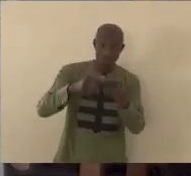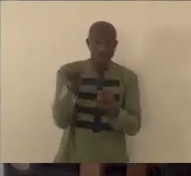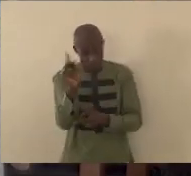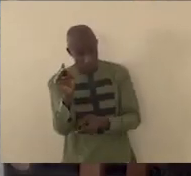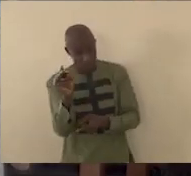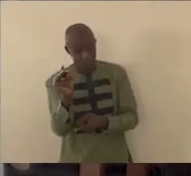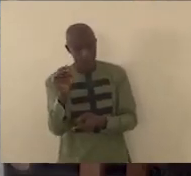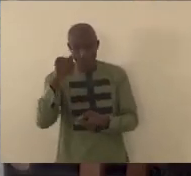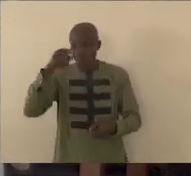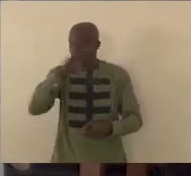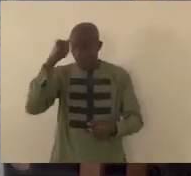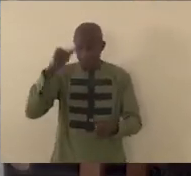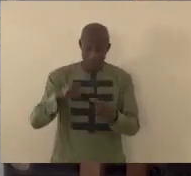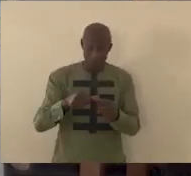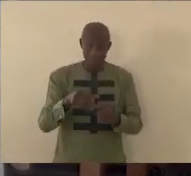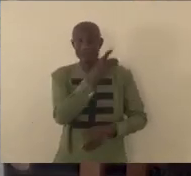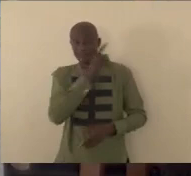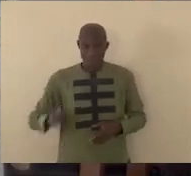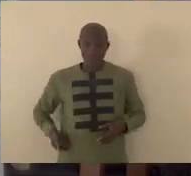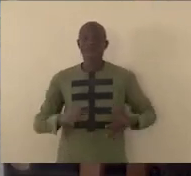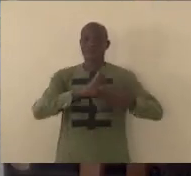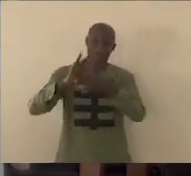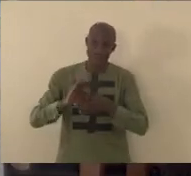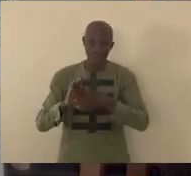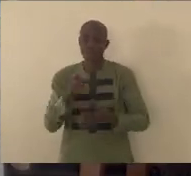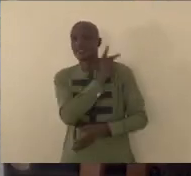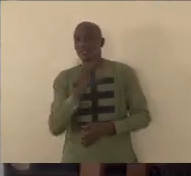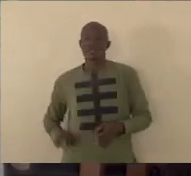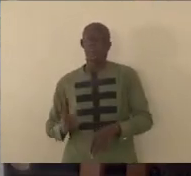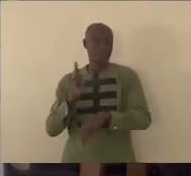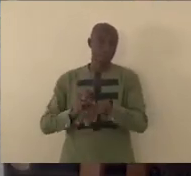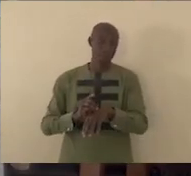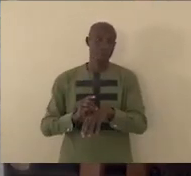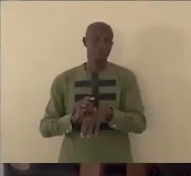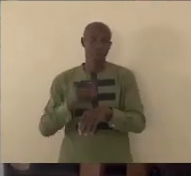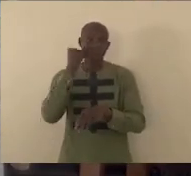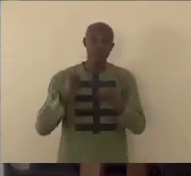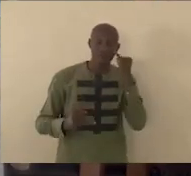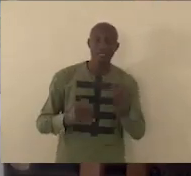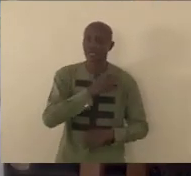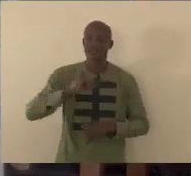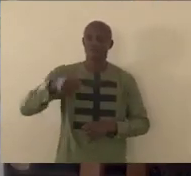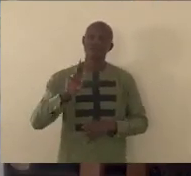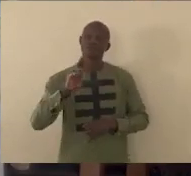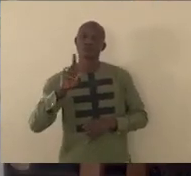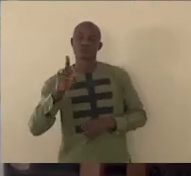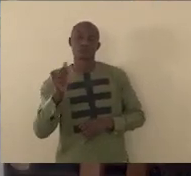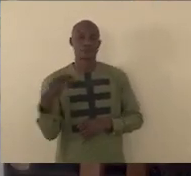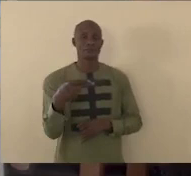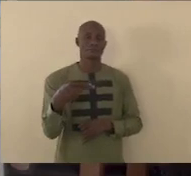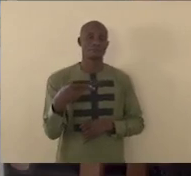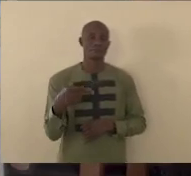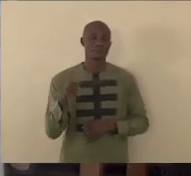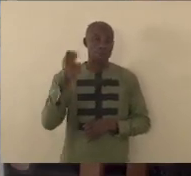to him. You remember that David united the two kingdoms of Israel and Judah. The elders went to